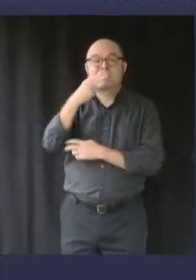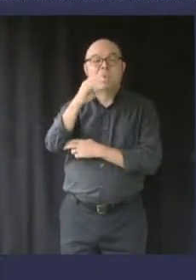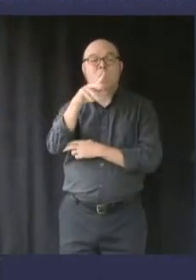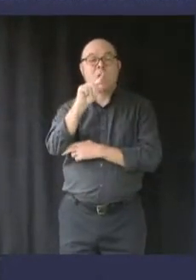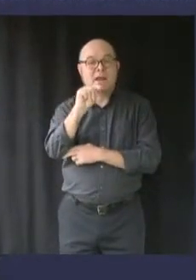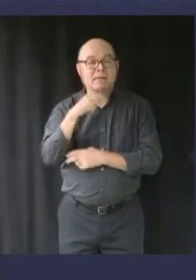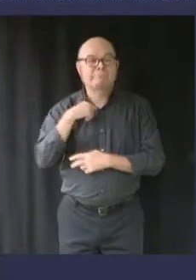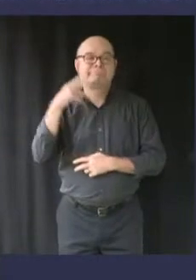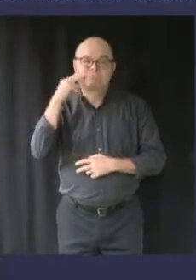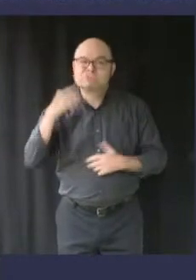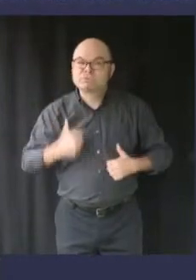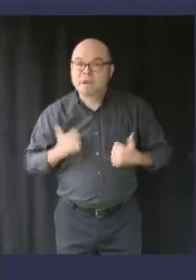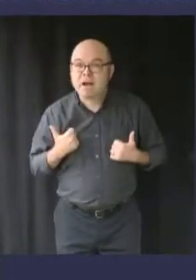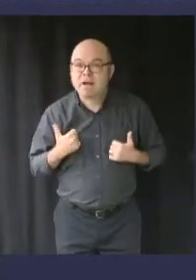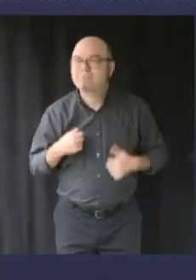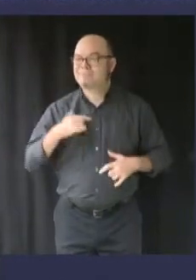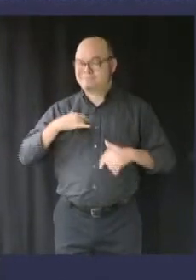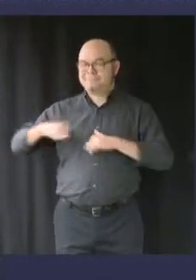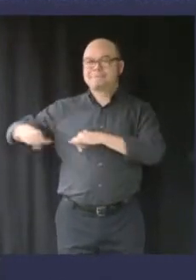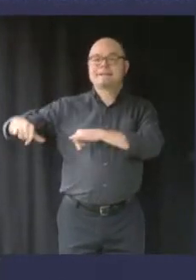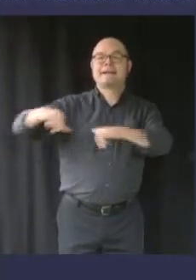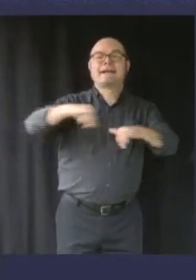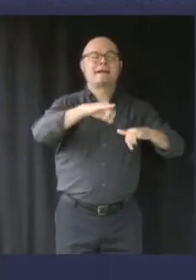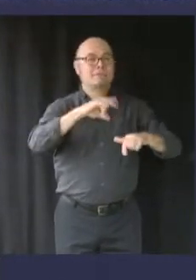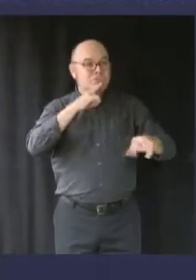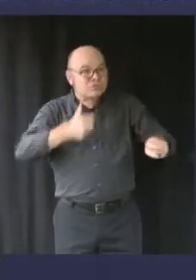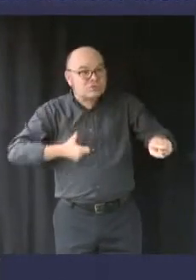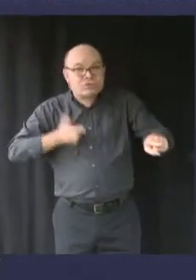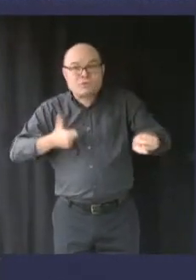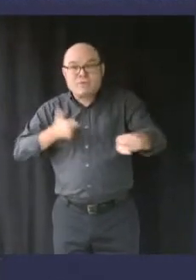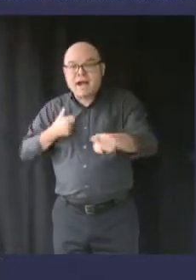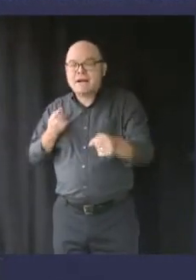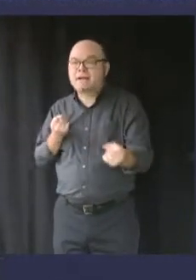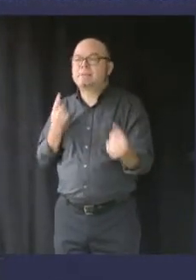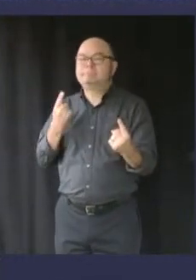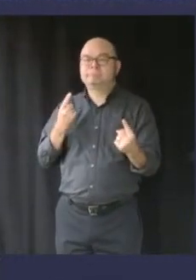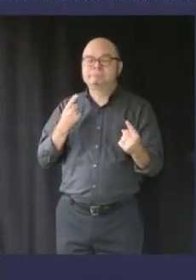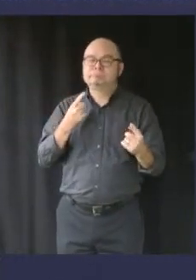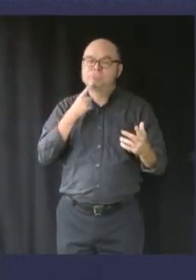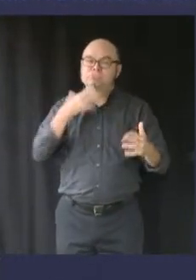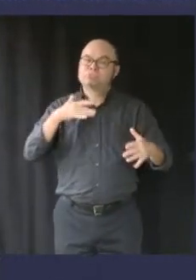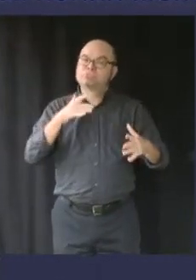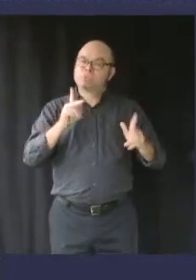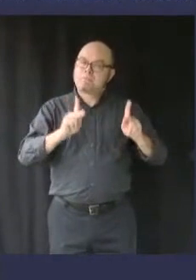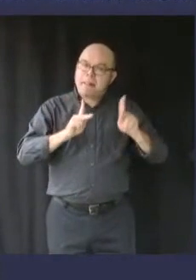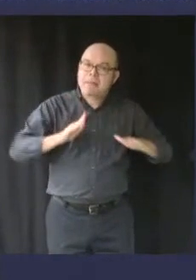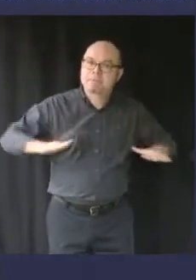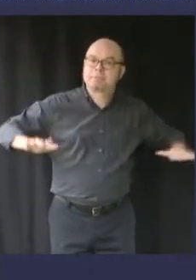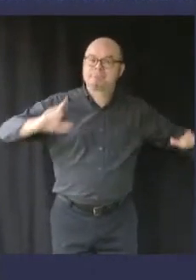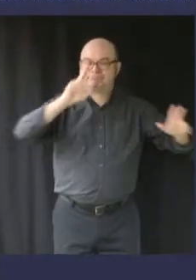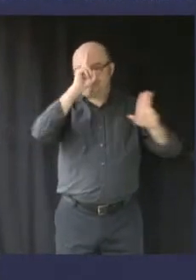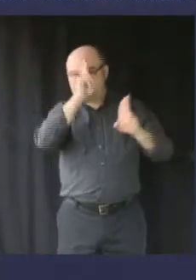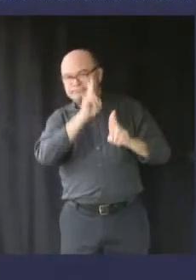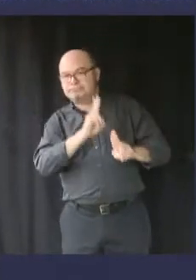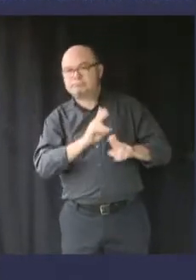survivors and all the people who lost by the brutality of